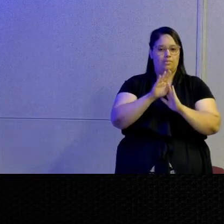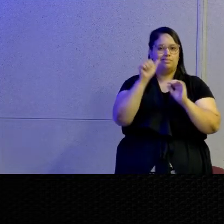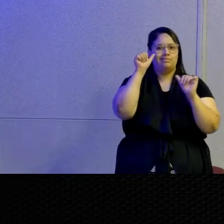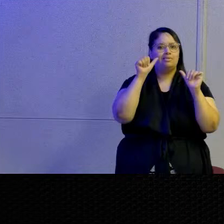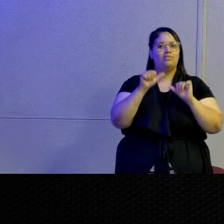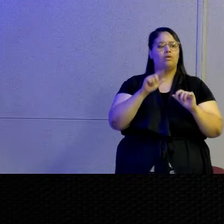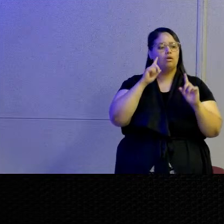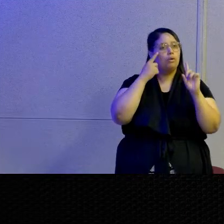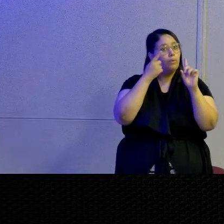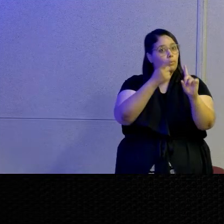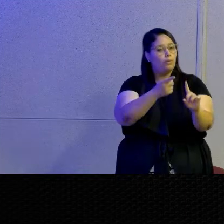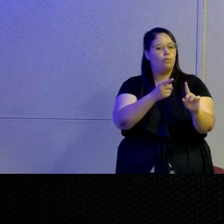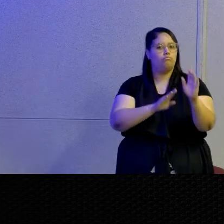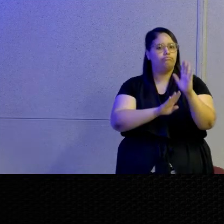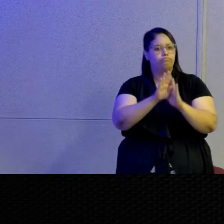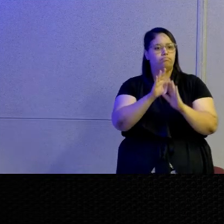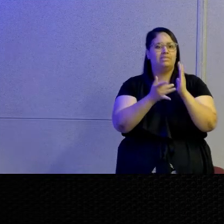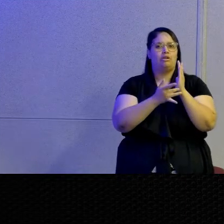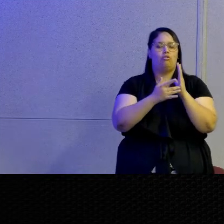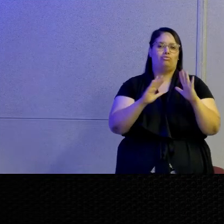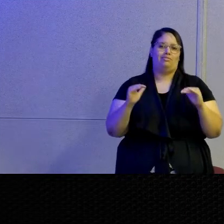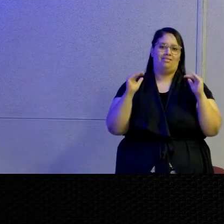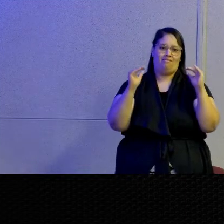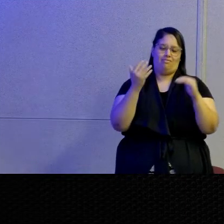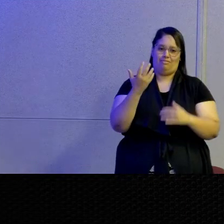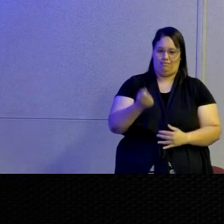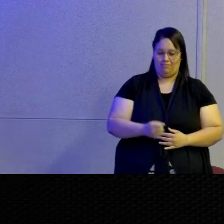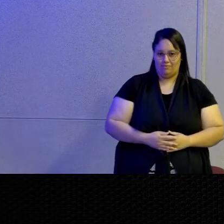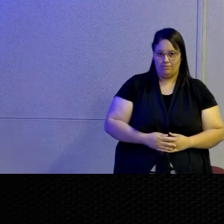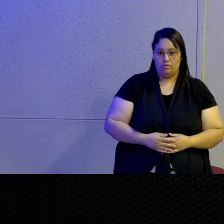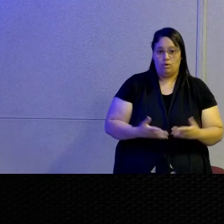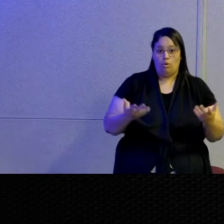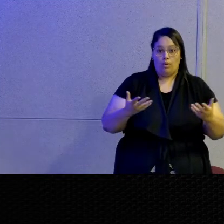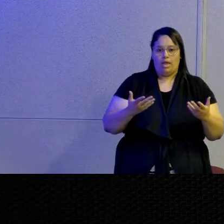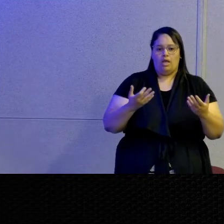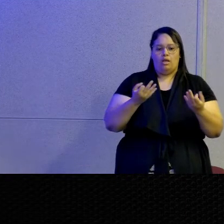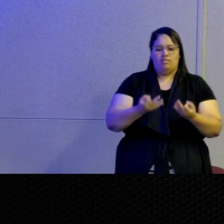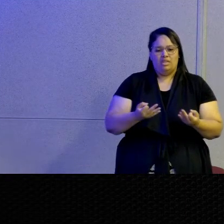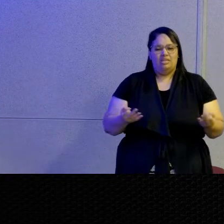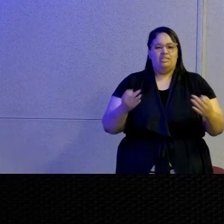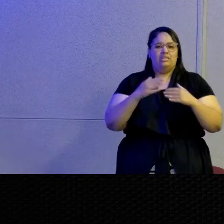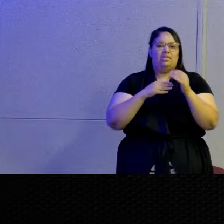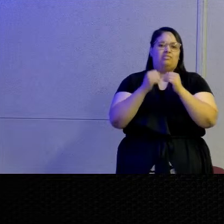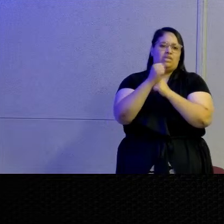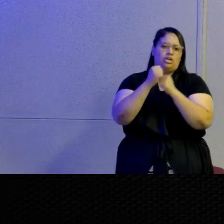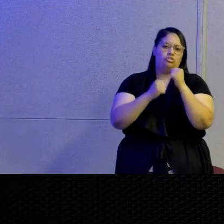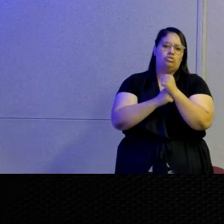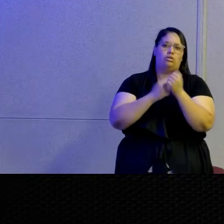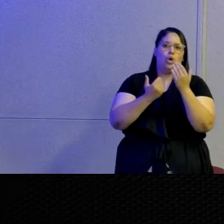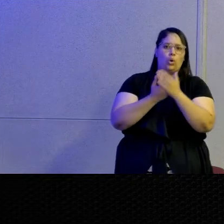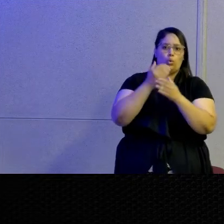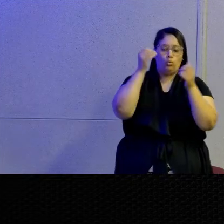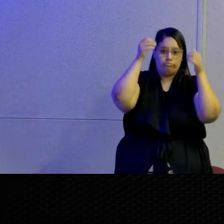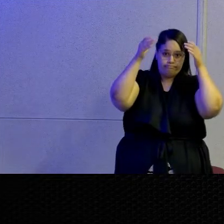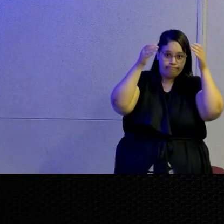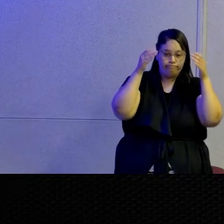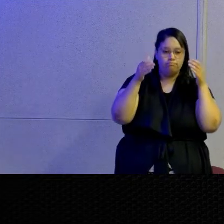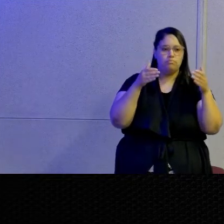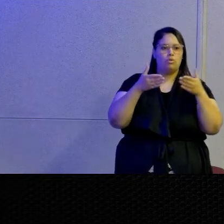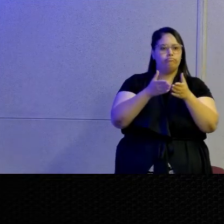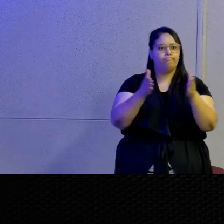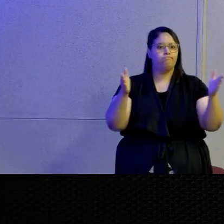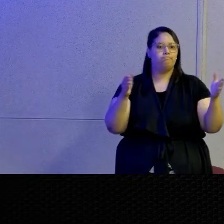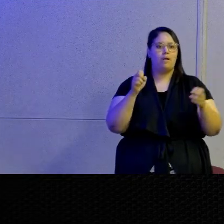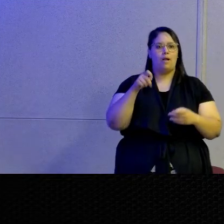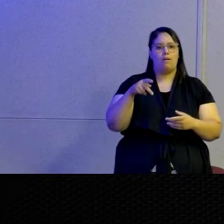goals drive technological advances in facilities and infrastructure. New innovations emerge, wider